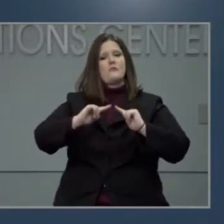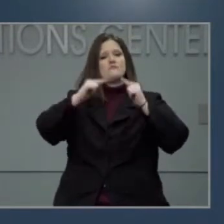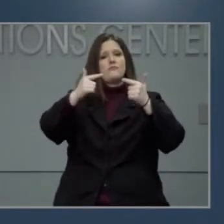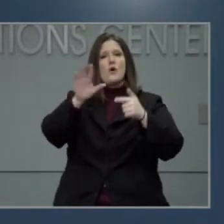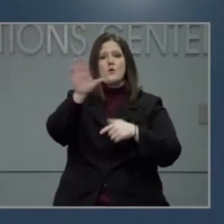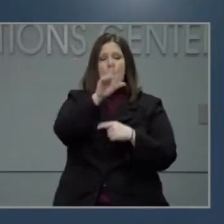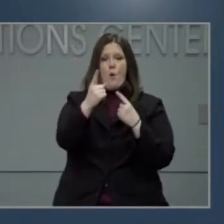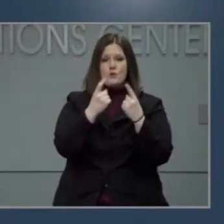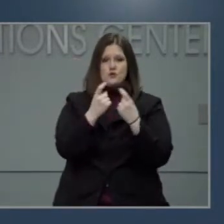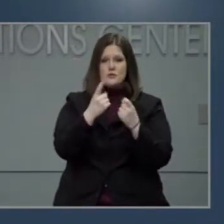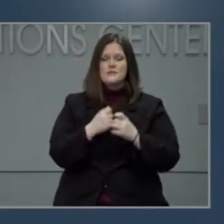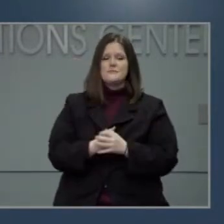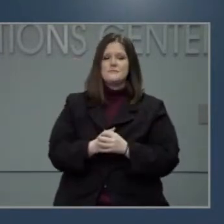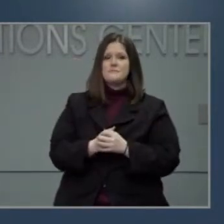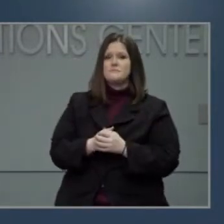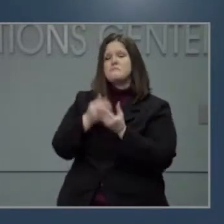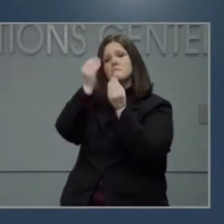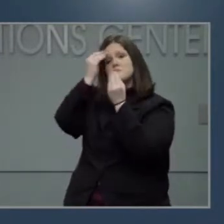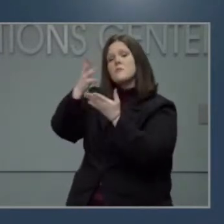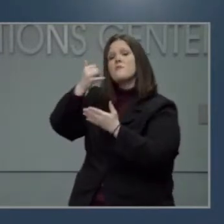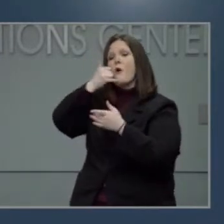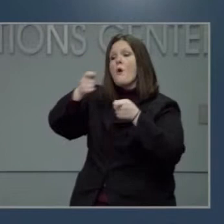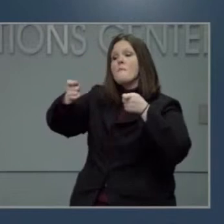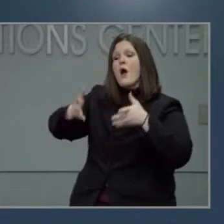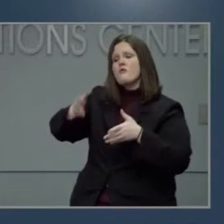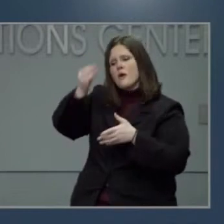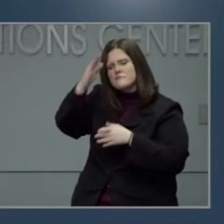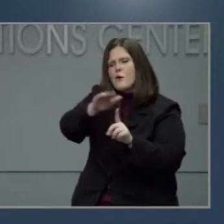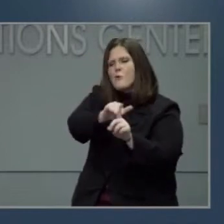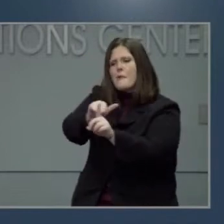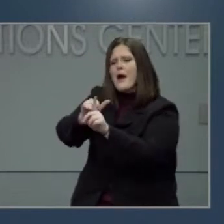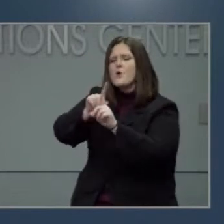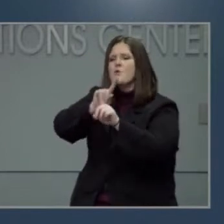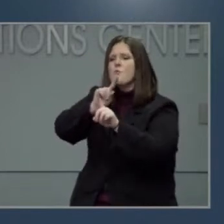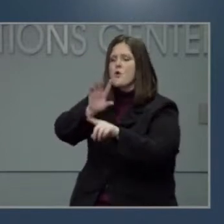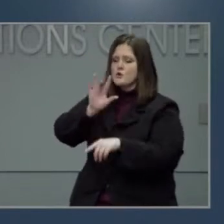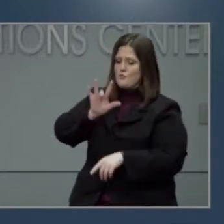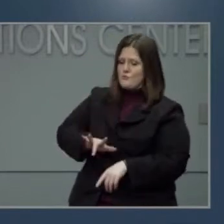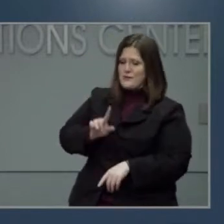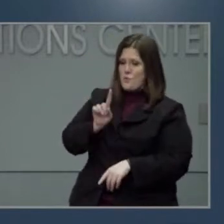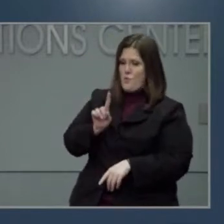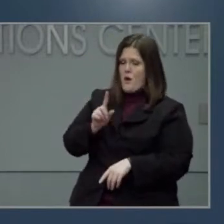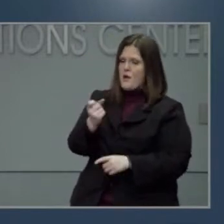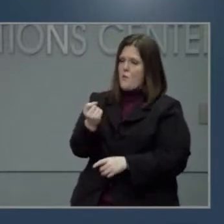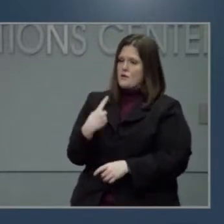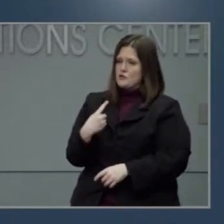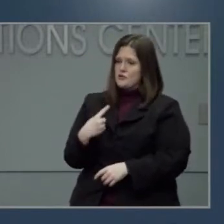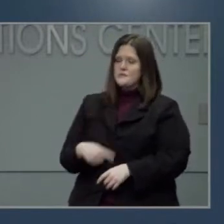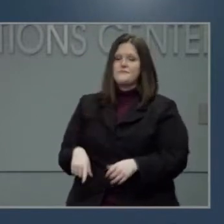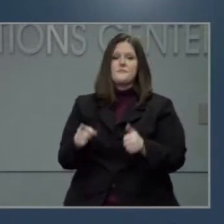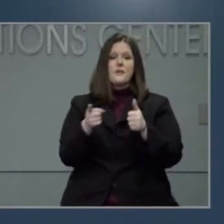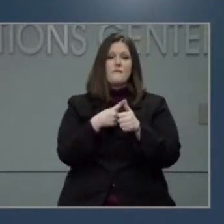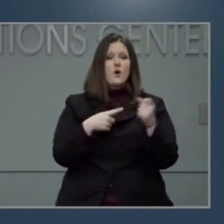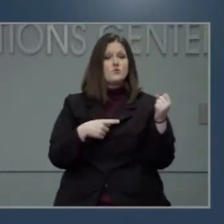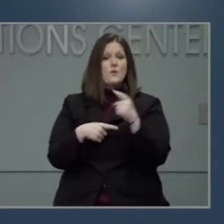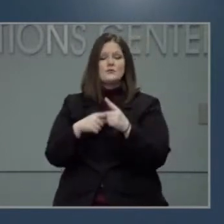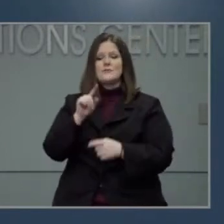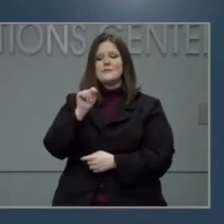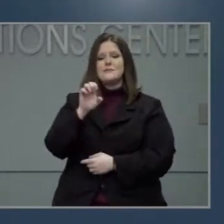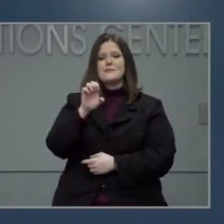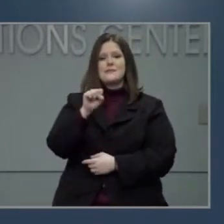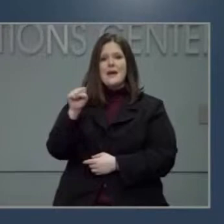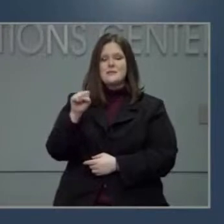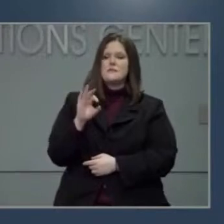We'll remind our reporters on the line, please press 1 to ask a question. Our first question is from Tess Bargeber with Fox 8.